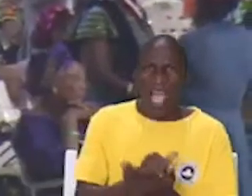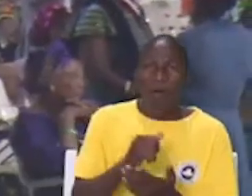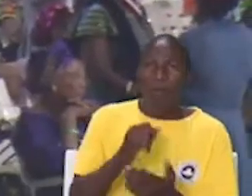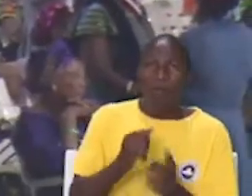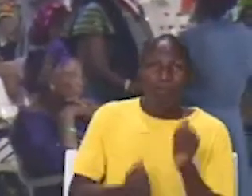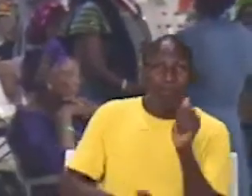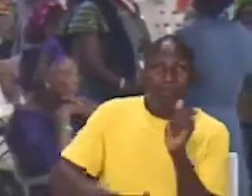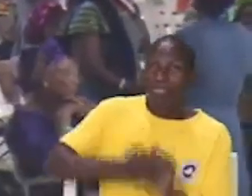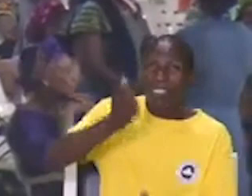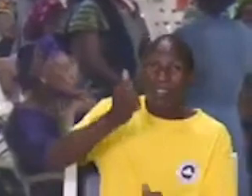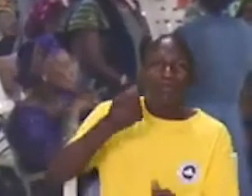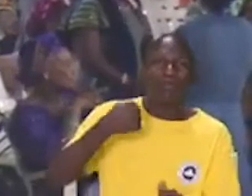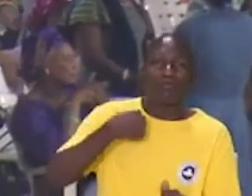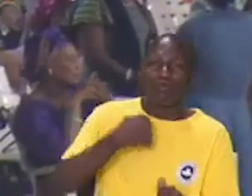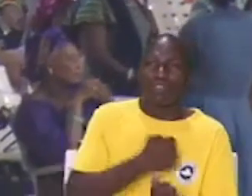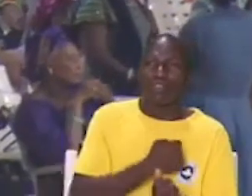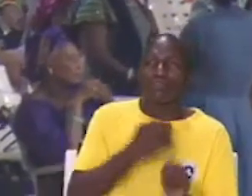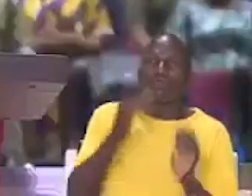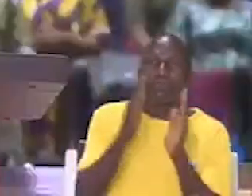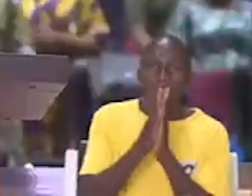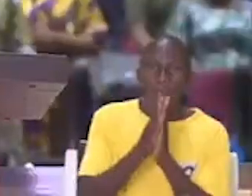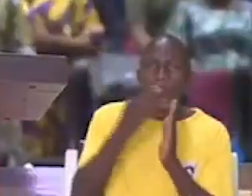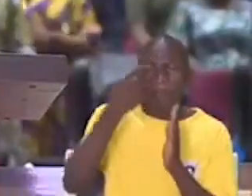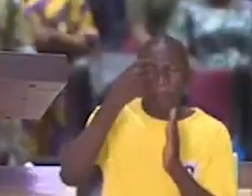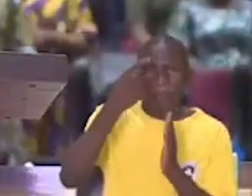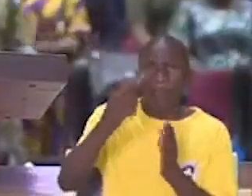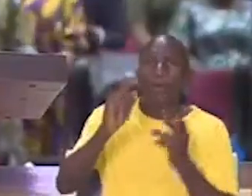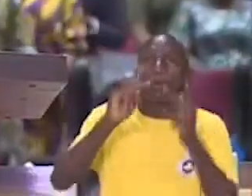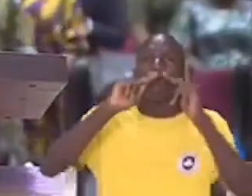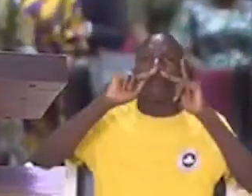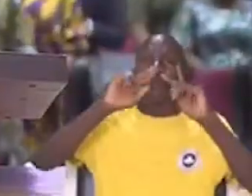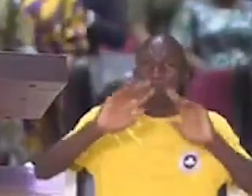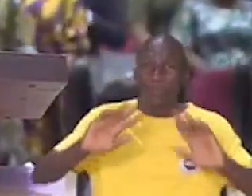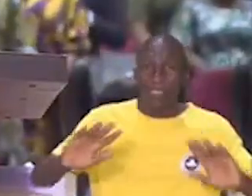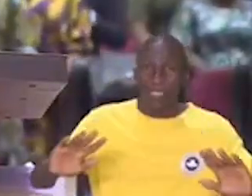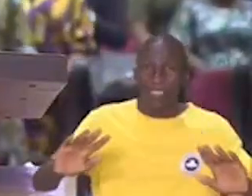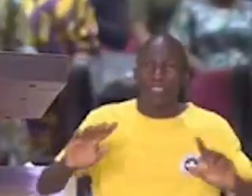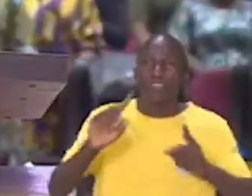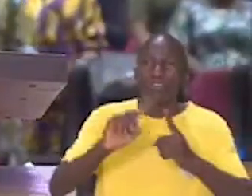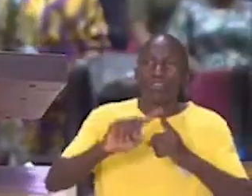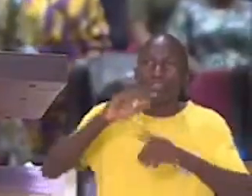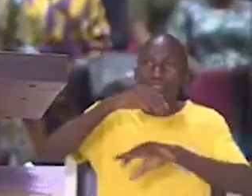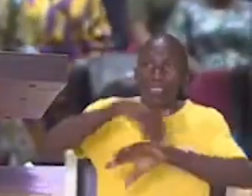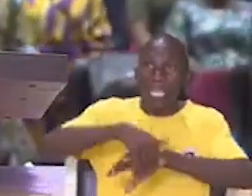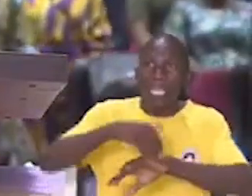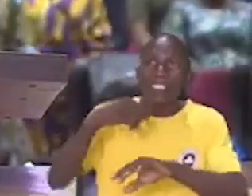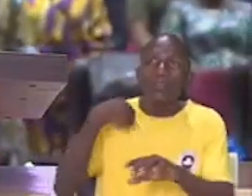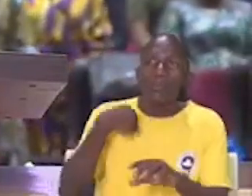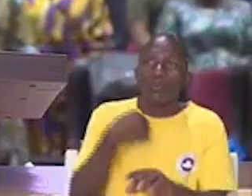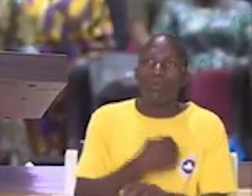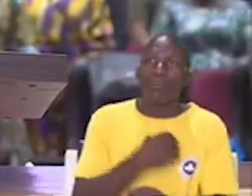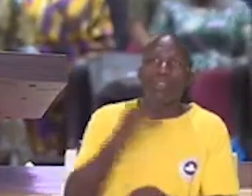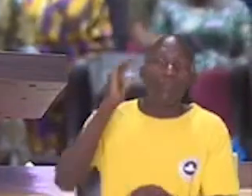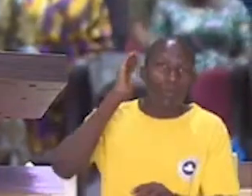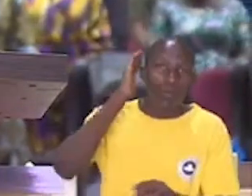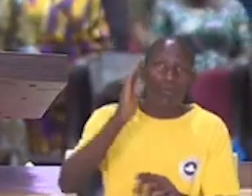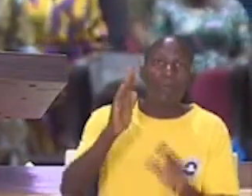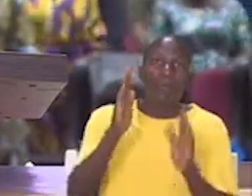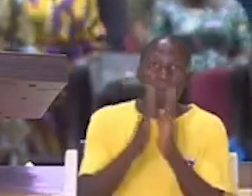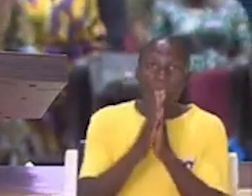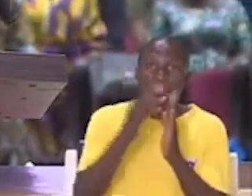for kings. And tonight we are going to be praying for all categories of